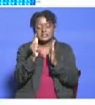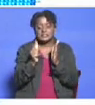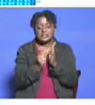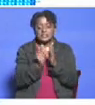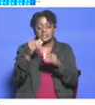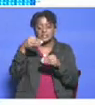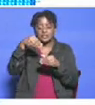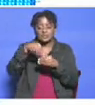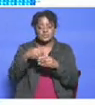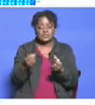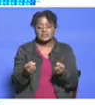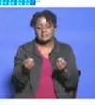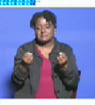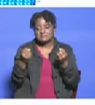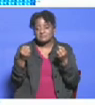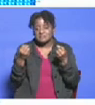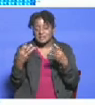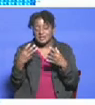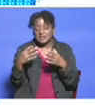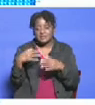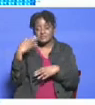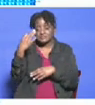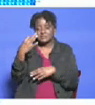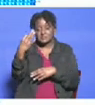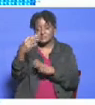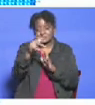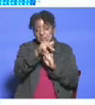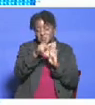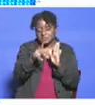encompasses many forward-looking